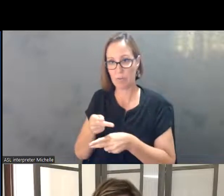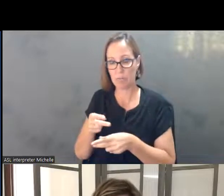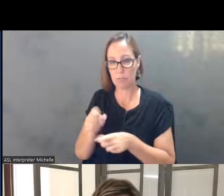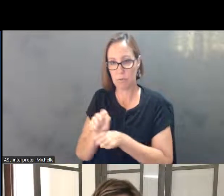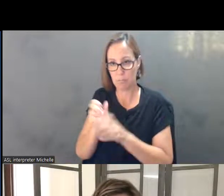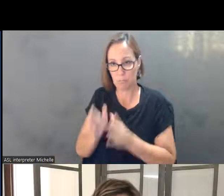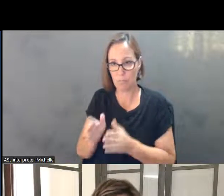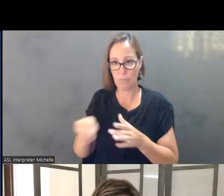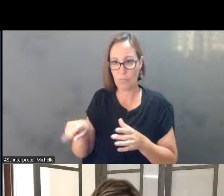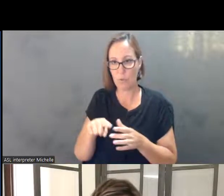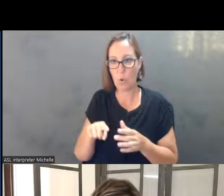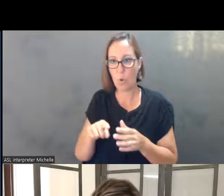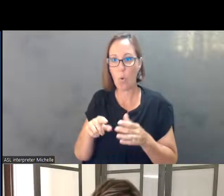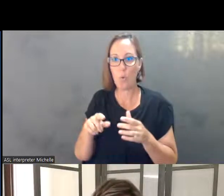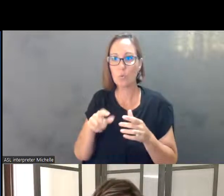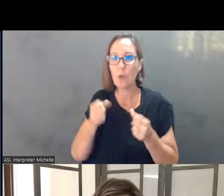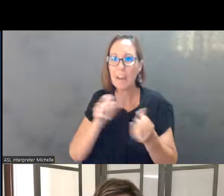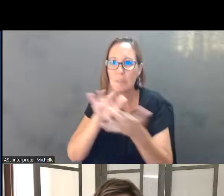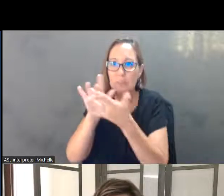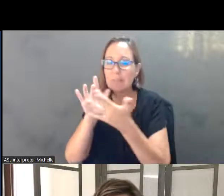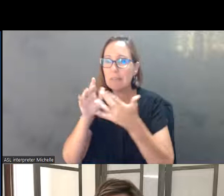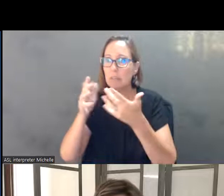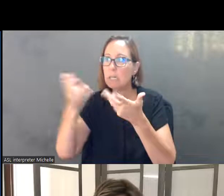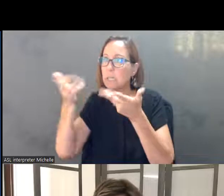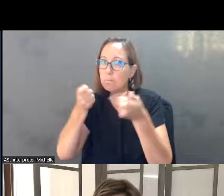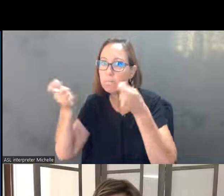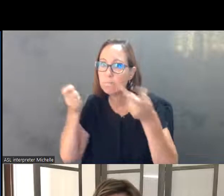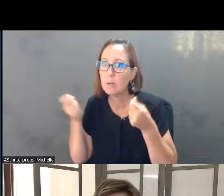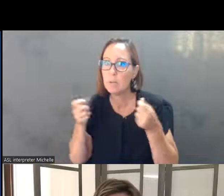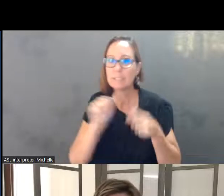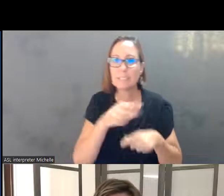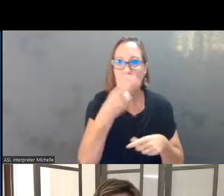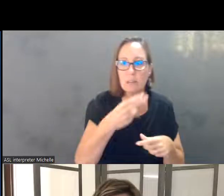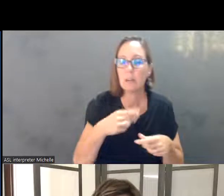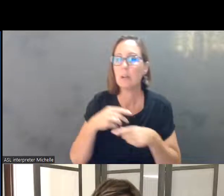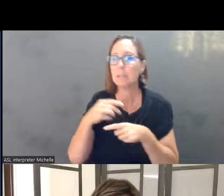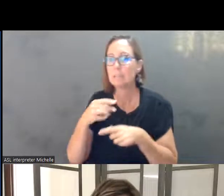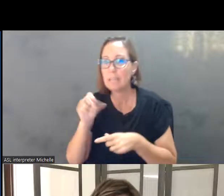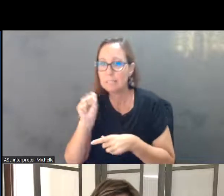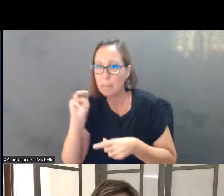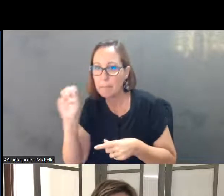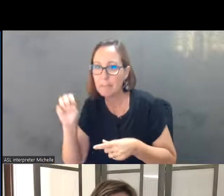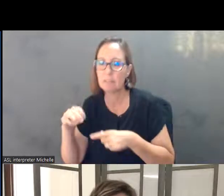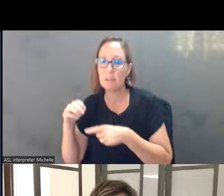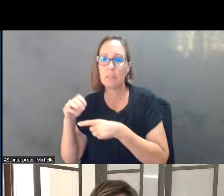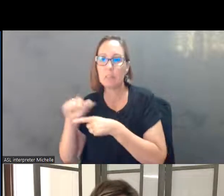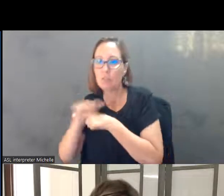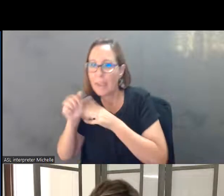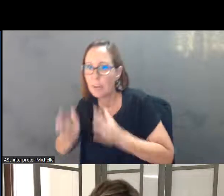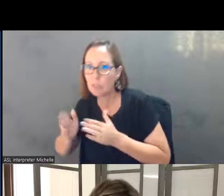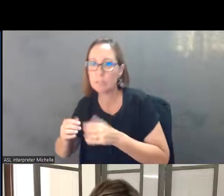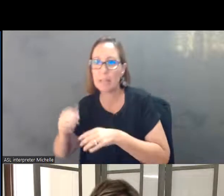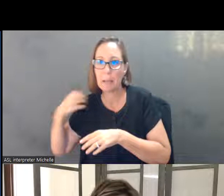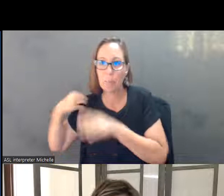stakeholder types, all the way from the subject matter experts to trainers, to the employers, to